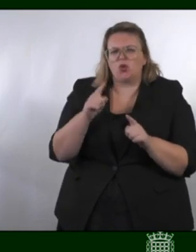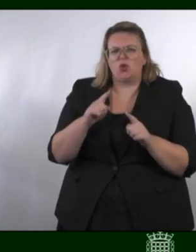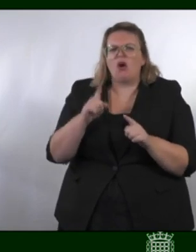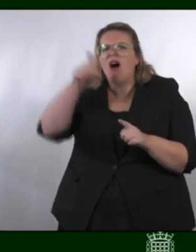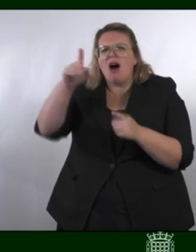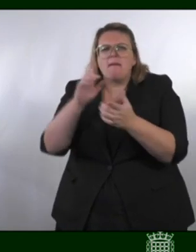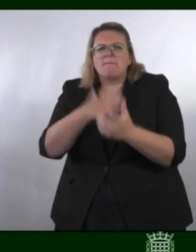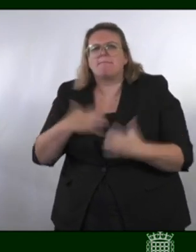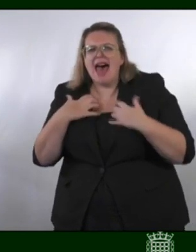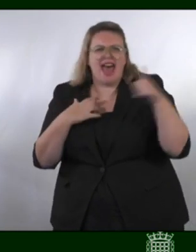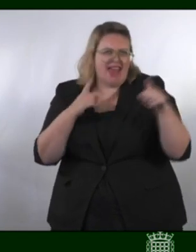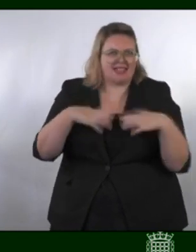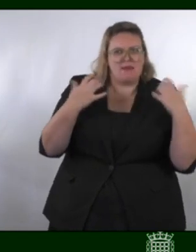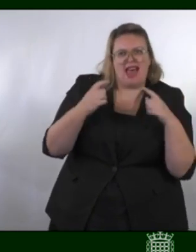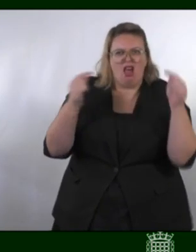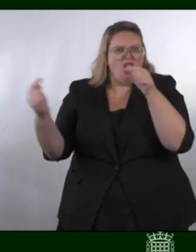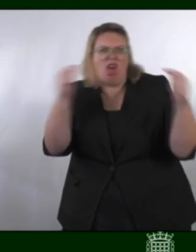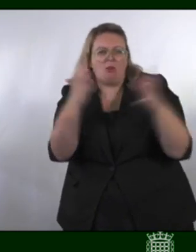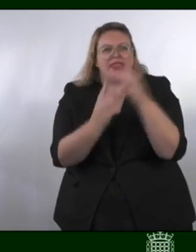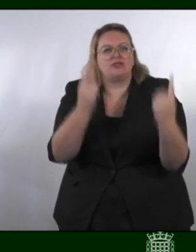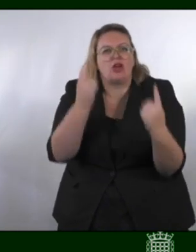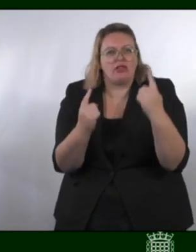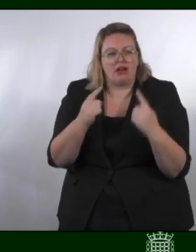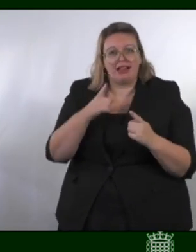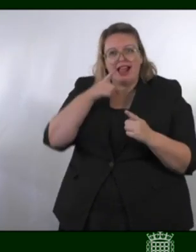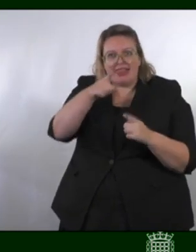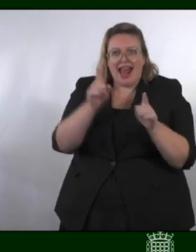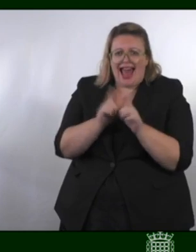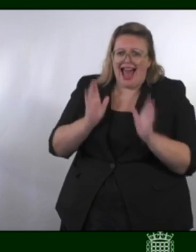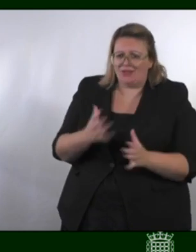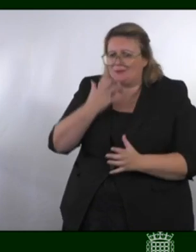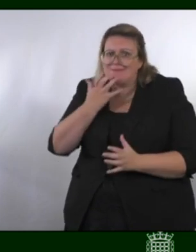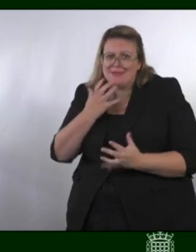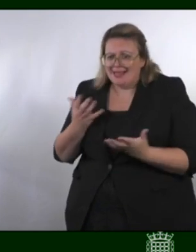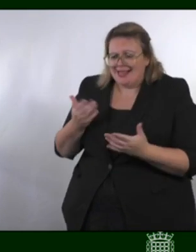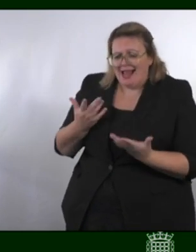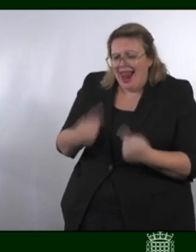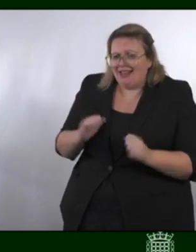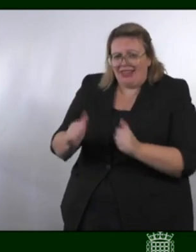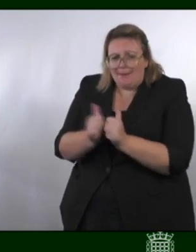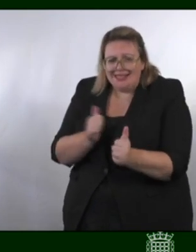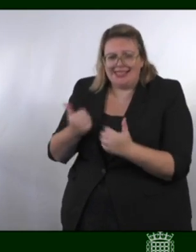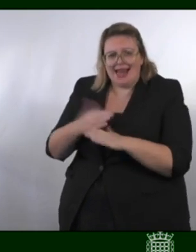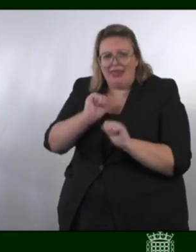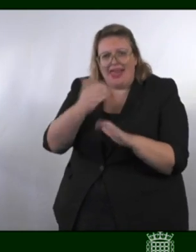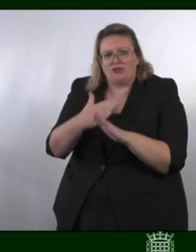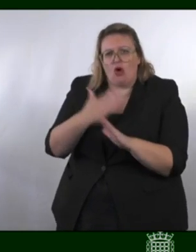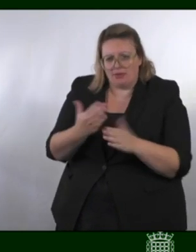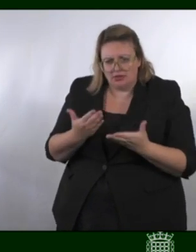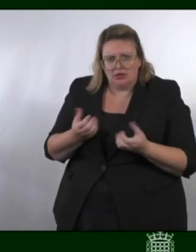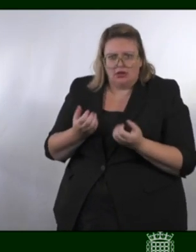council, asking them to trade away their businesses and jobs. We need a one-nation approach. Replace these